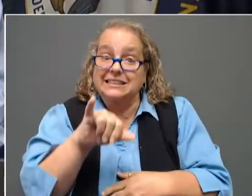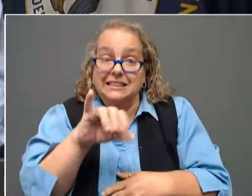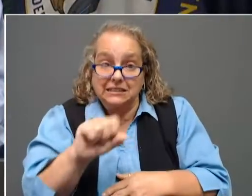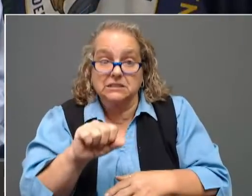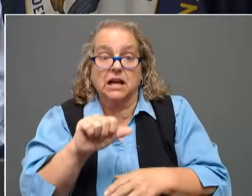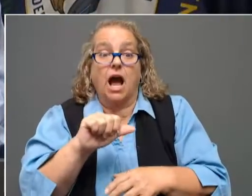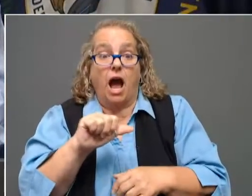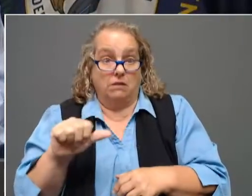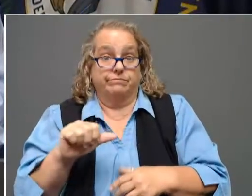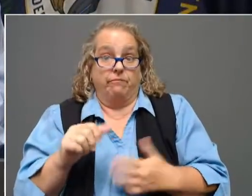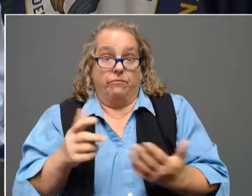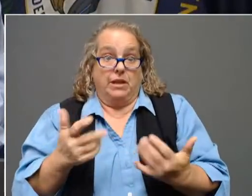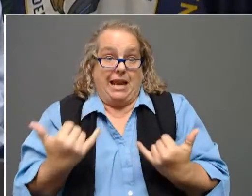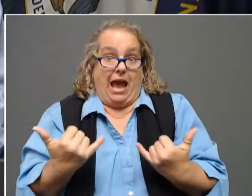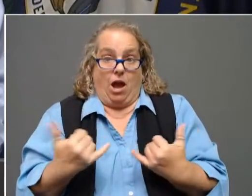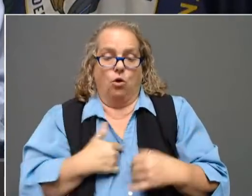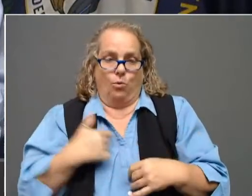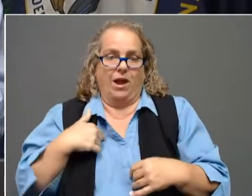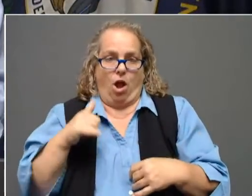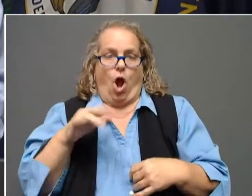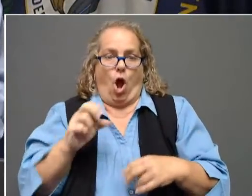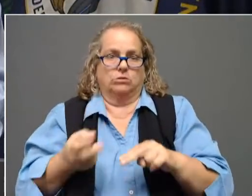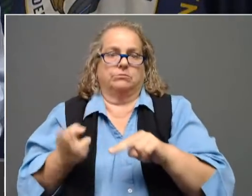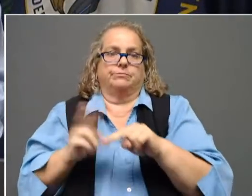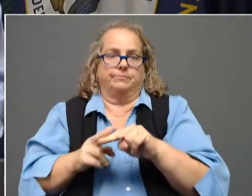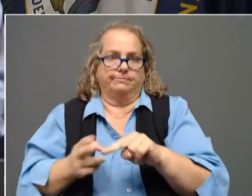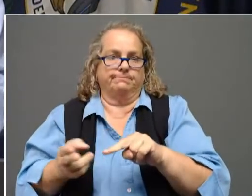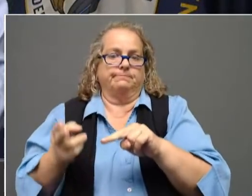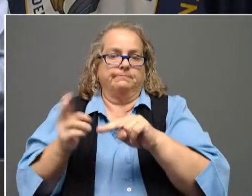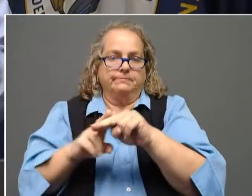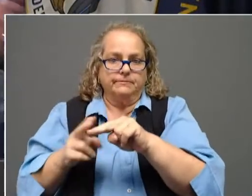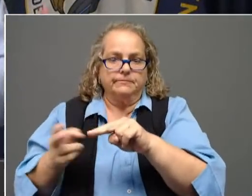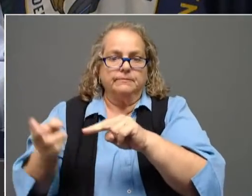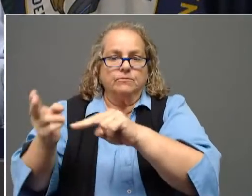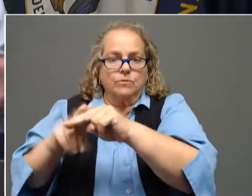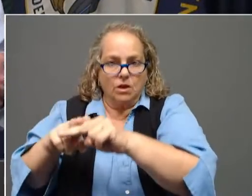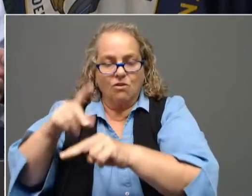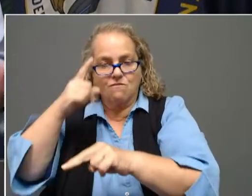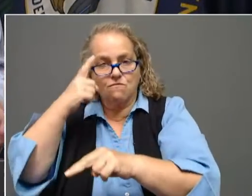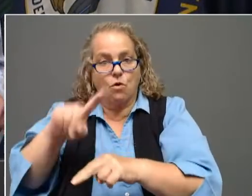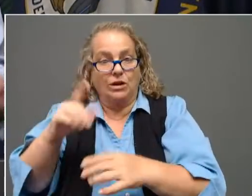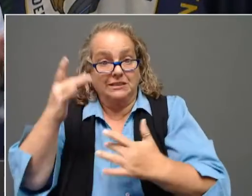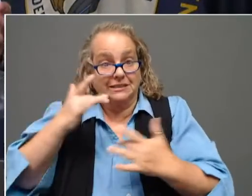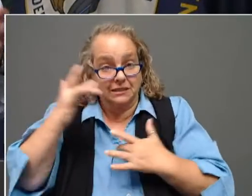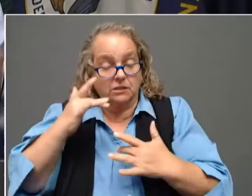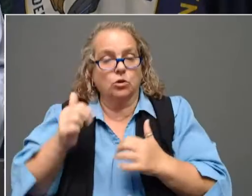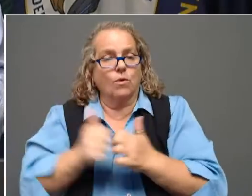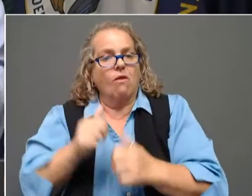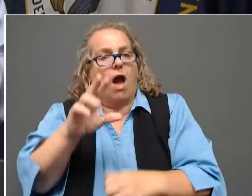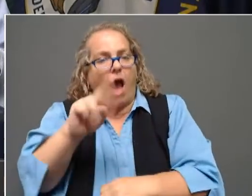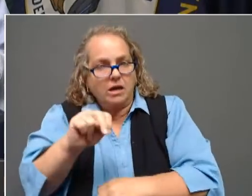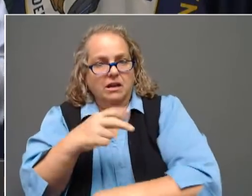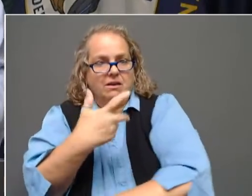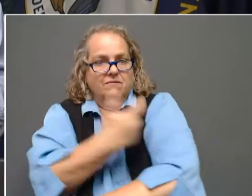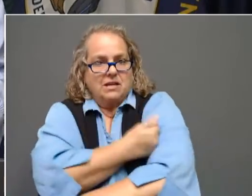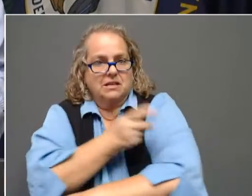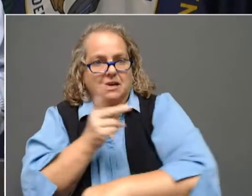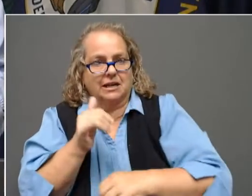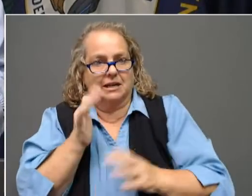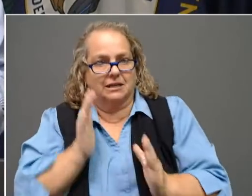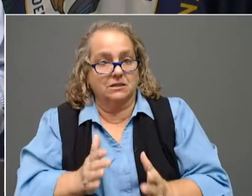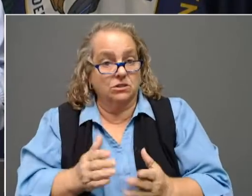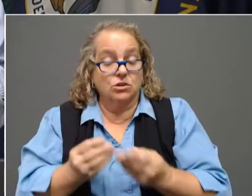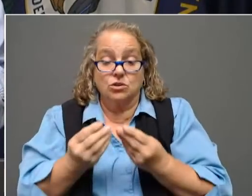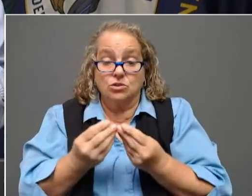that is happening primarily in unvaccinated Kentuckians, and the solution remains the same. Get